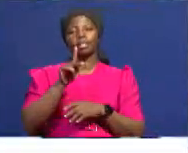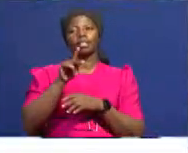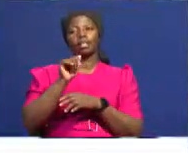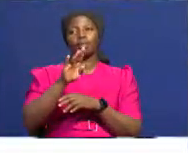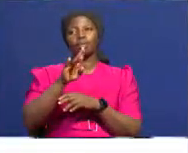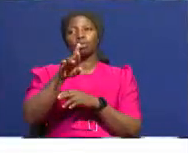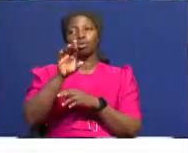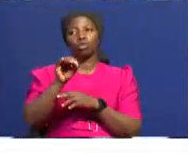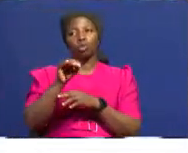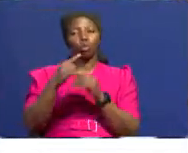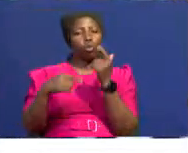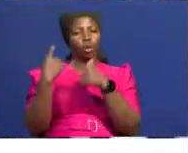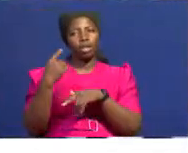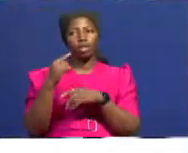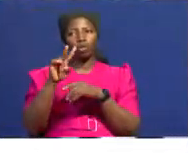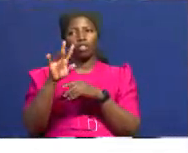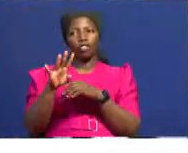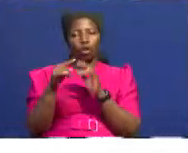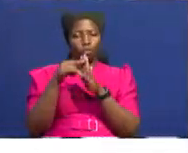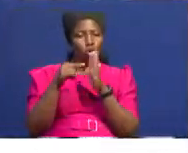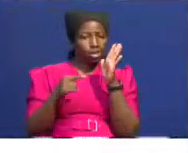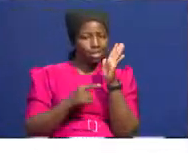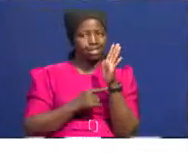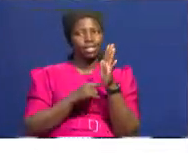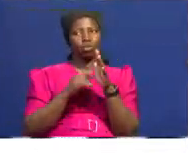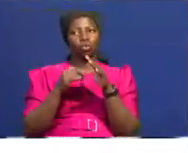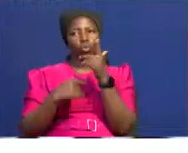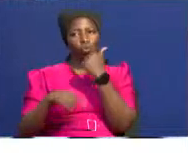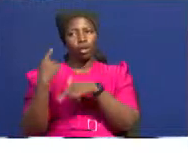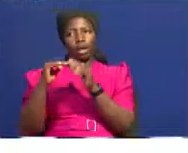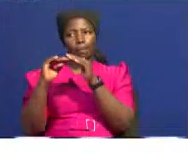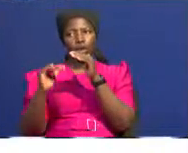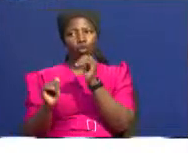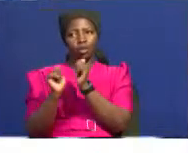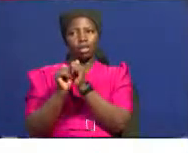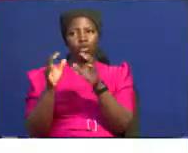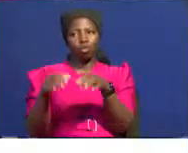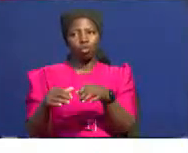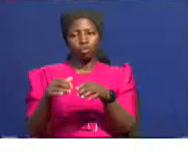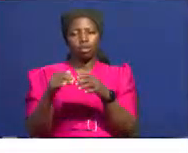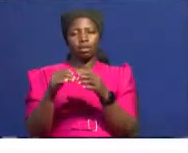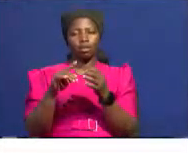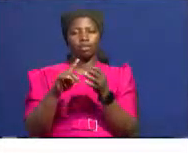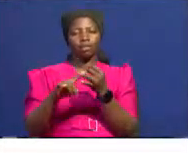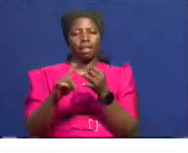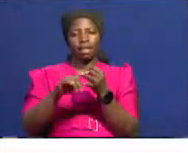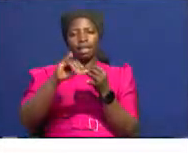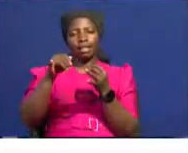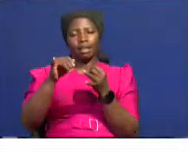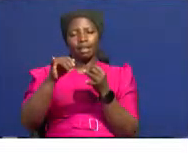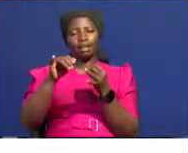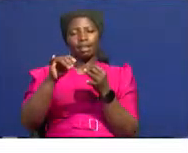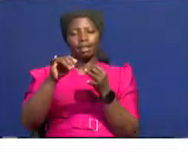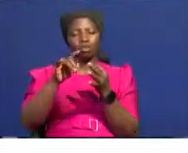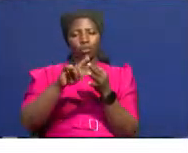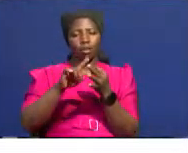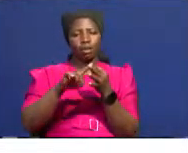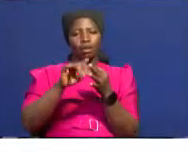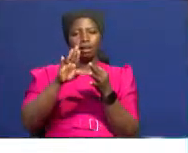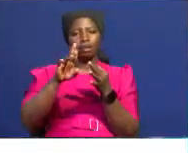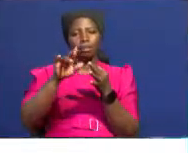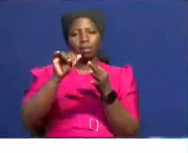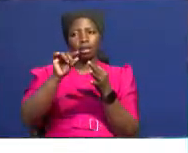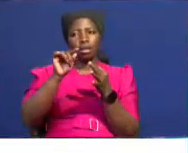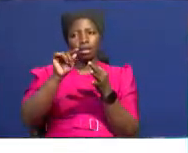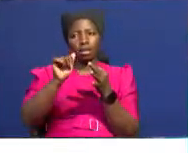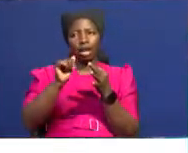Winnie recorded 24 points to win the girls under 10 category ahead of Jadarudo Oluchiri and Britariza Amanda, who finished second